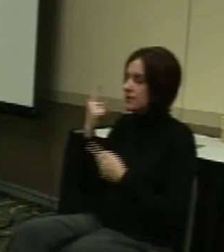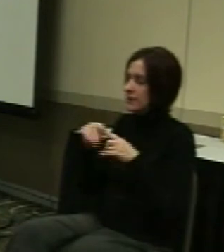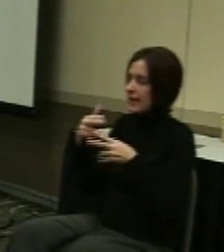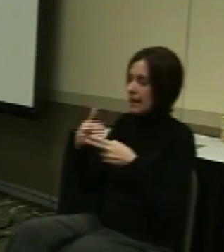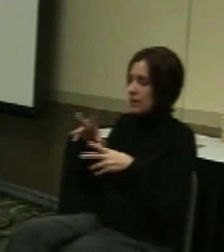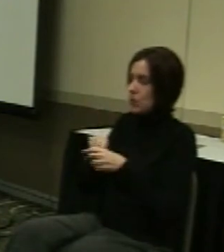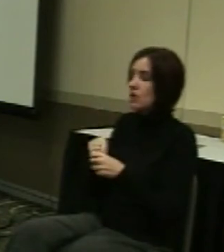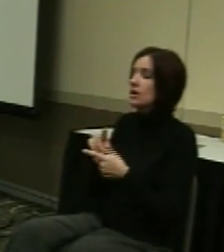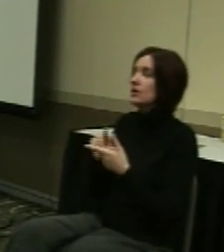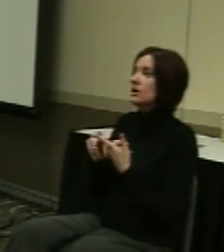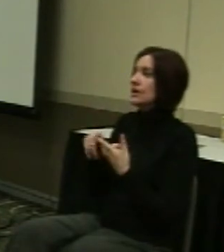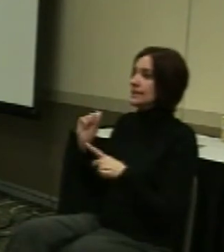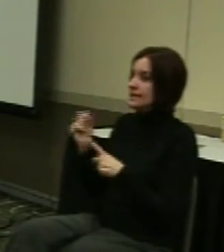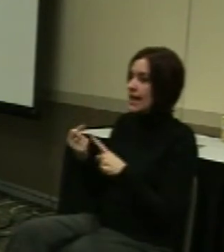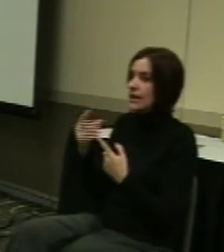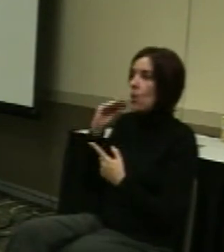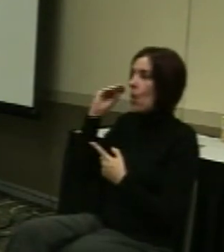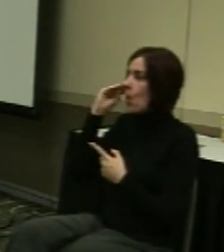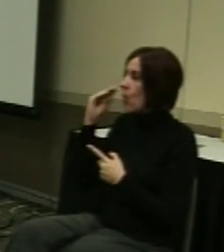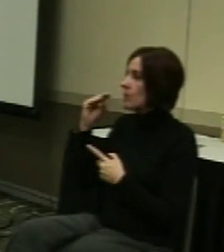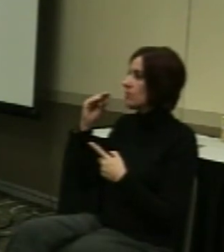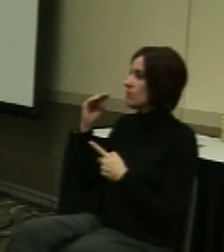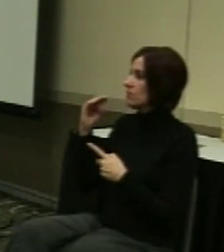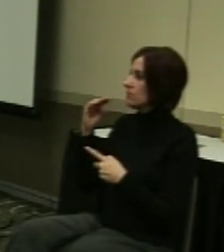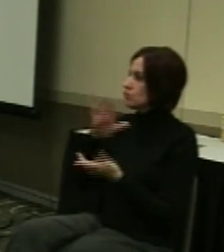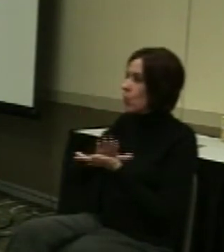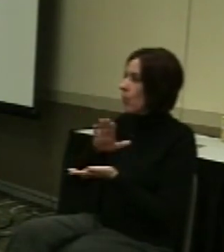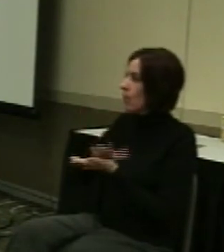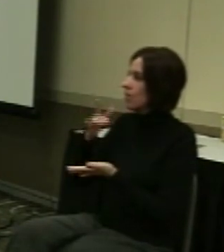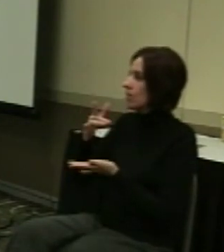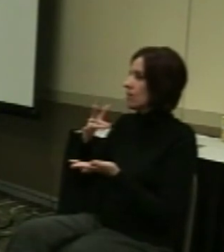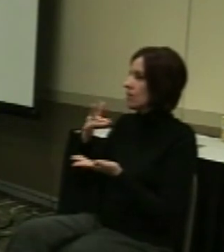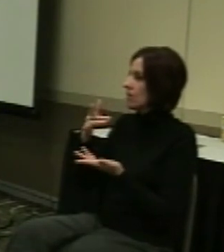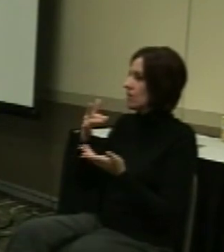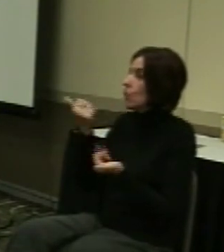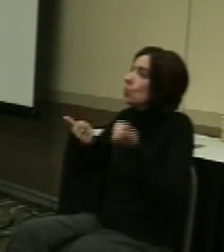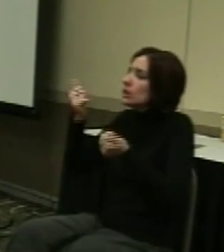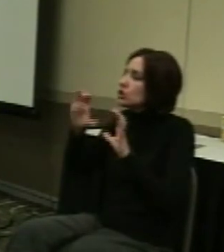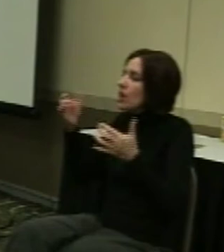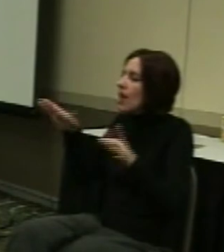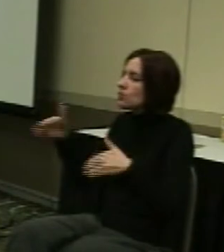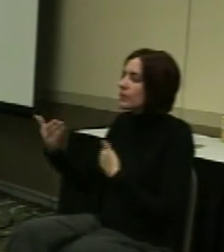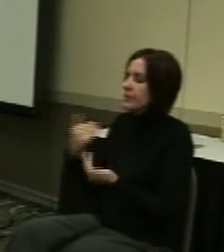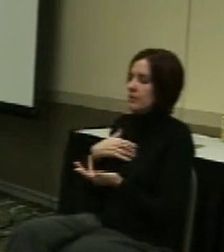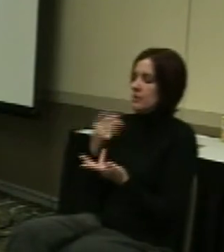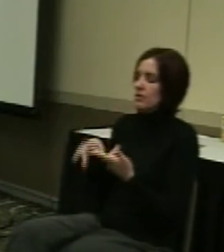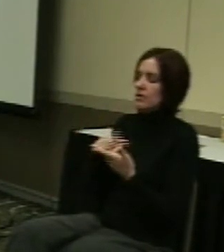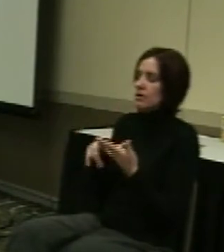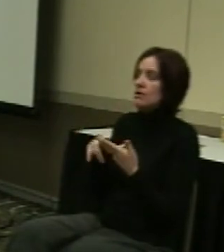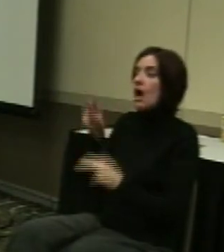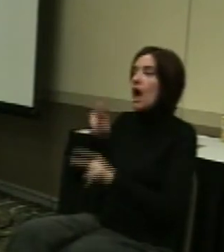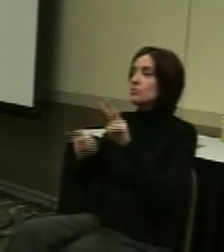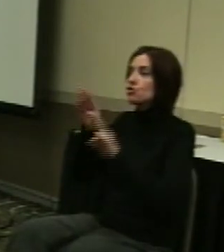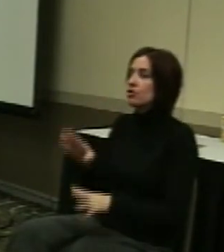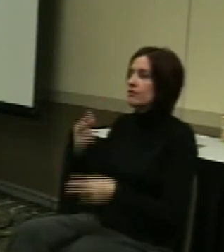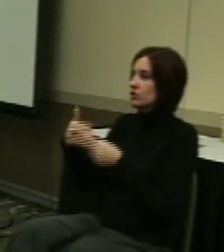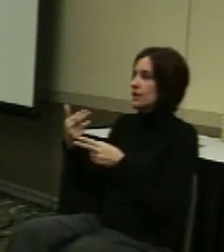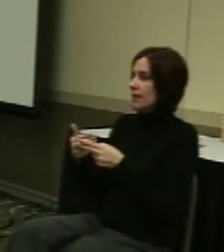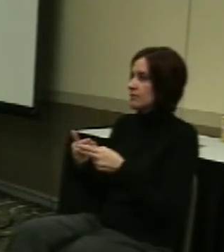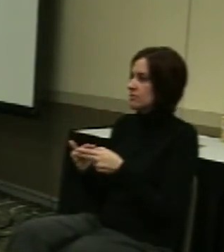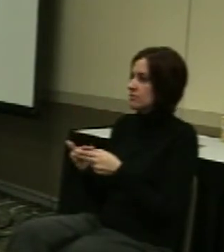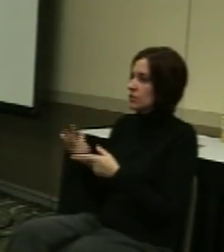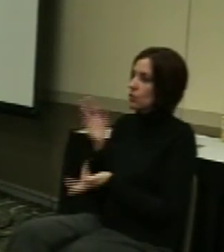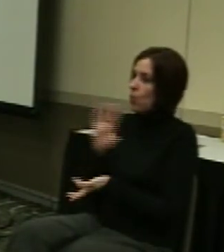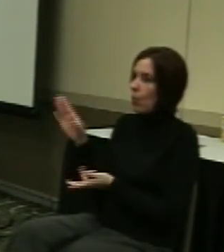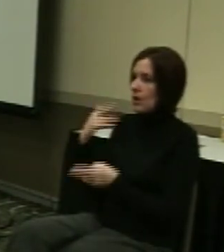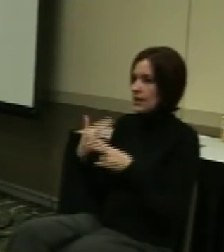environment, the school environment, what classroom, and then the observer's name, your own name goes on there,